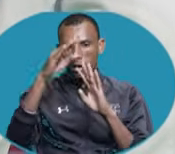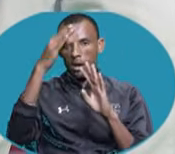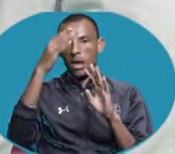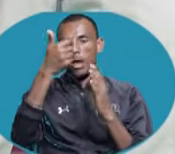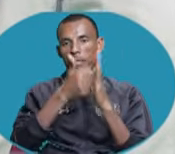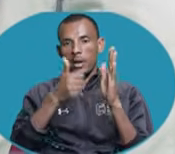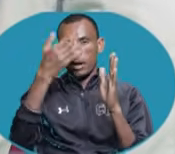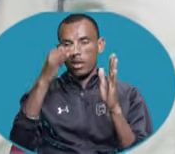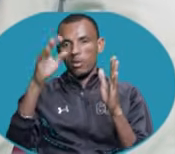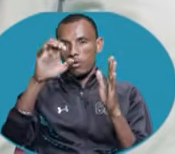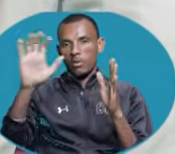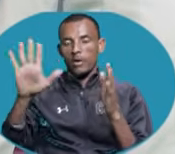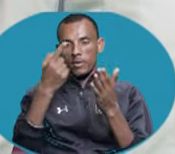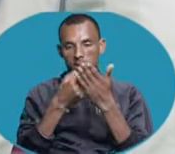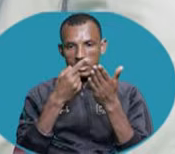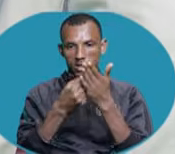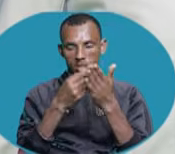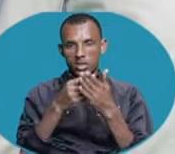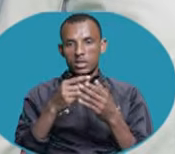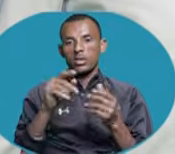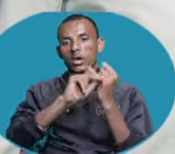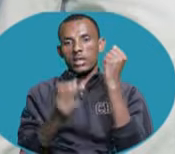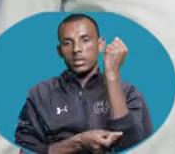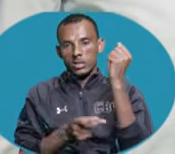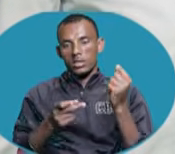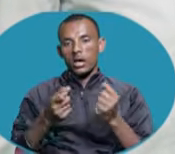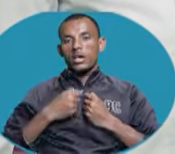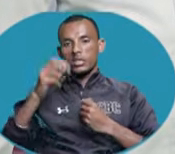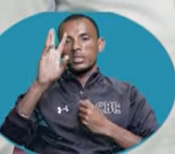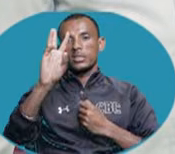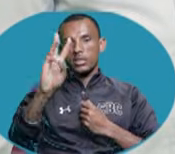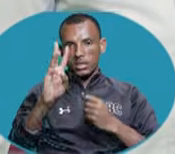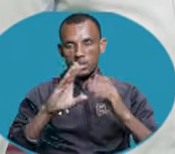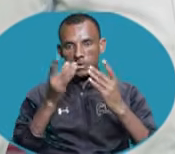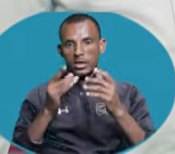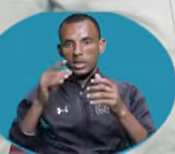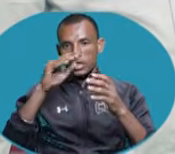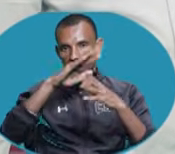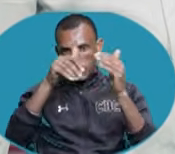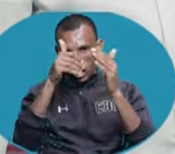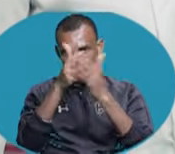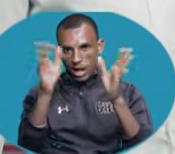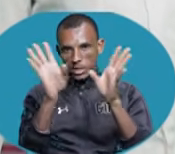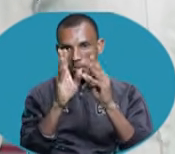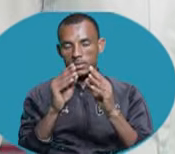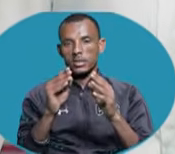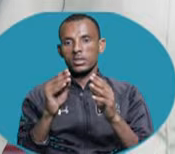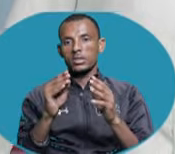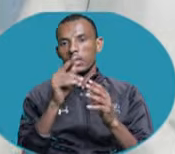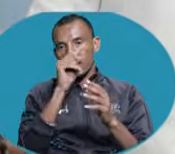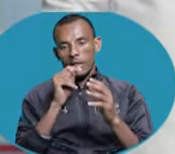Assembly, Security Council, International Court of Justice, Truthship Council, Secretariat, Economic and